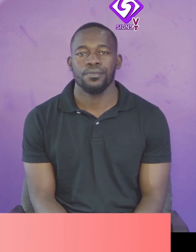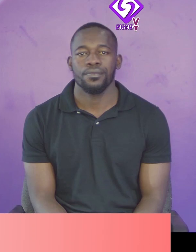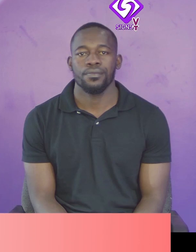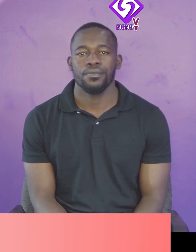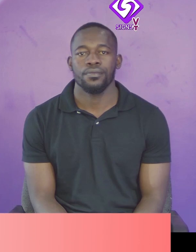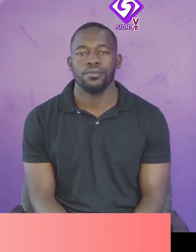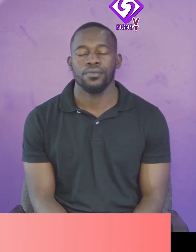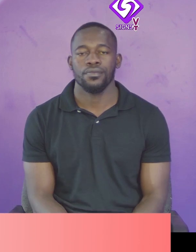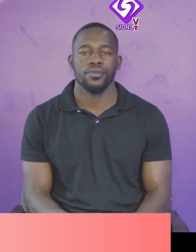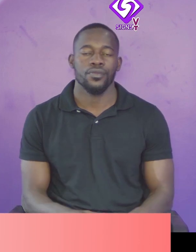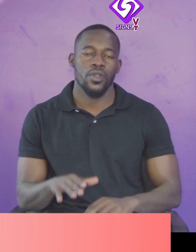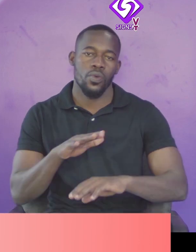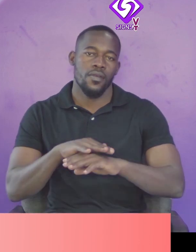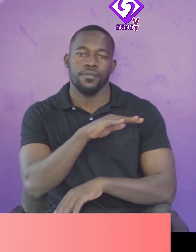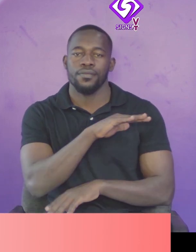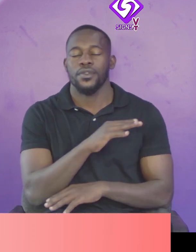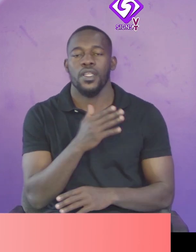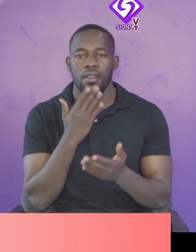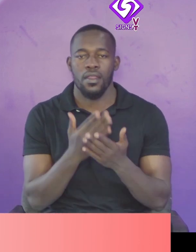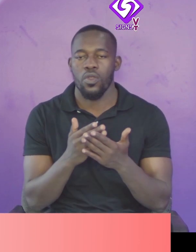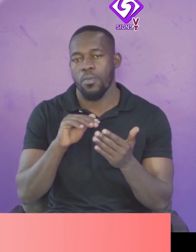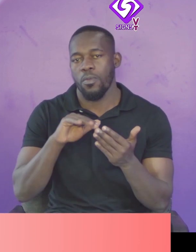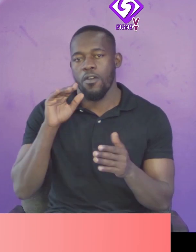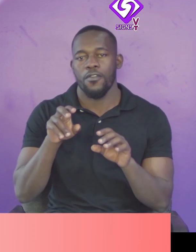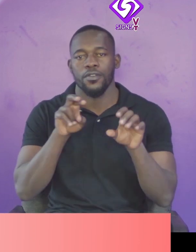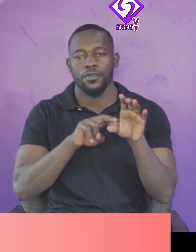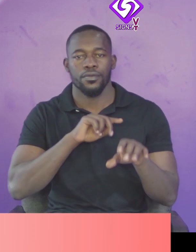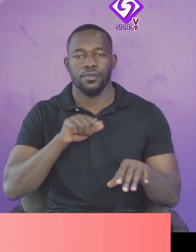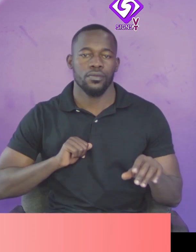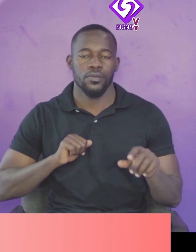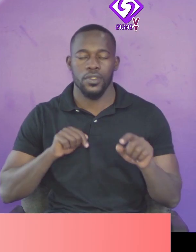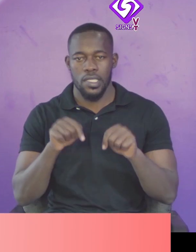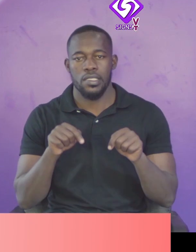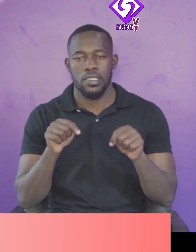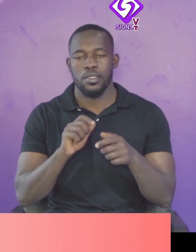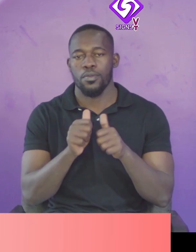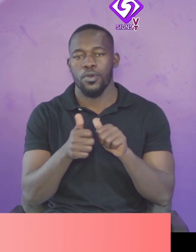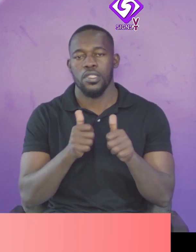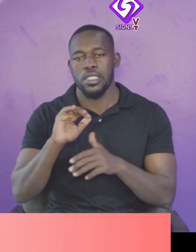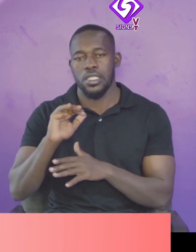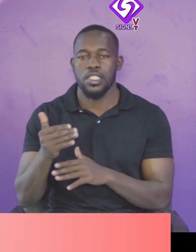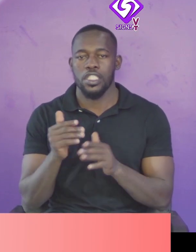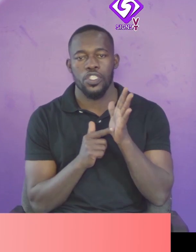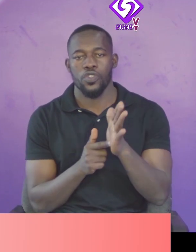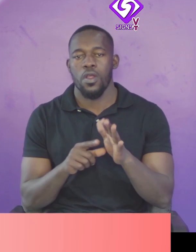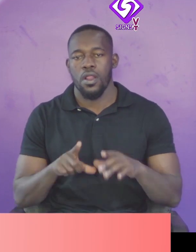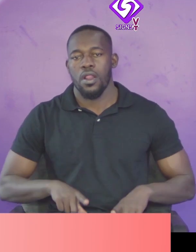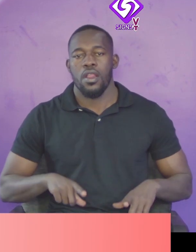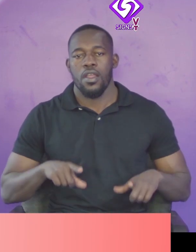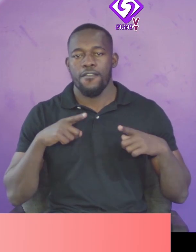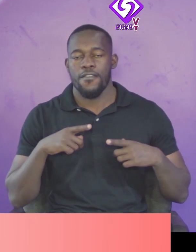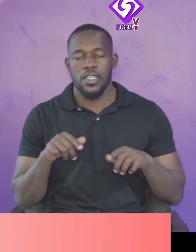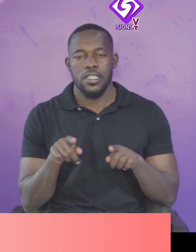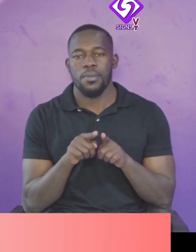Well, good afternoon. Thank you so much for joining us. This is Sports City Show Live, and we are